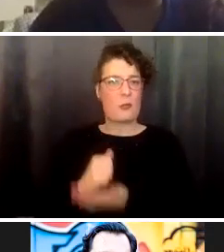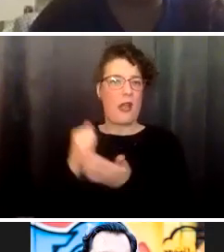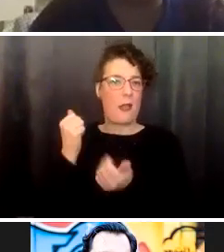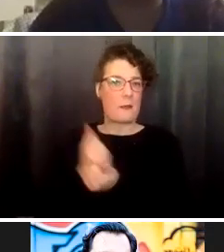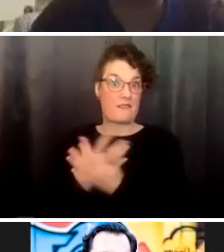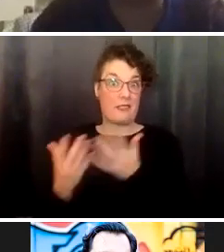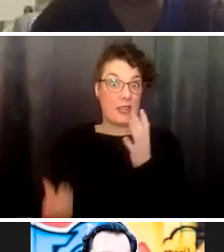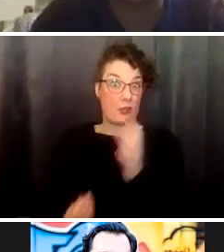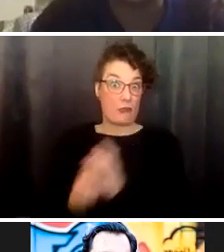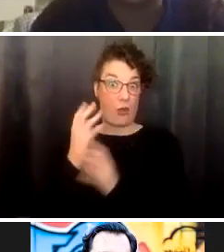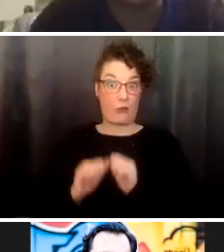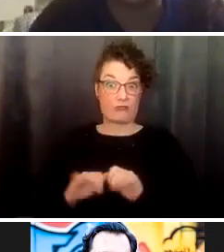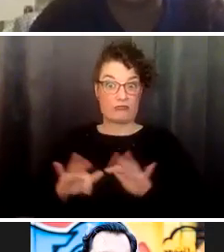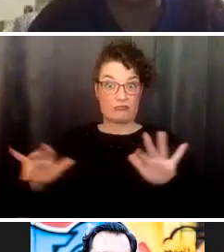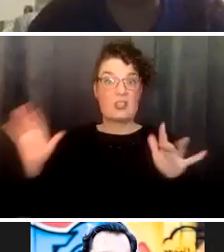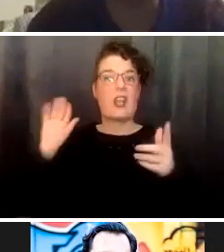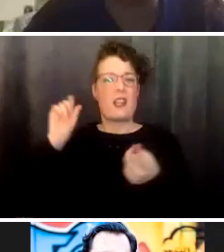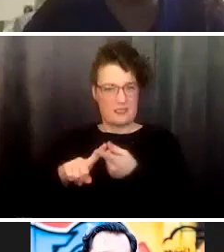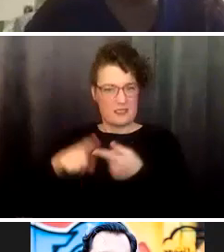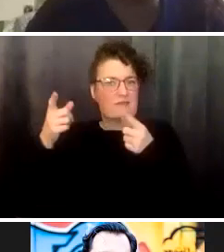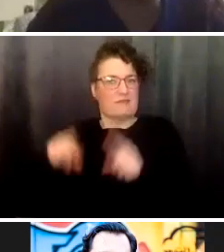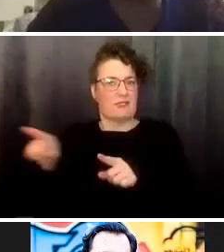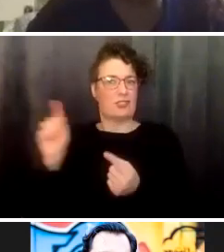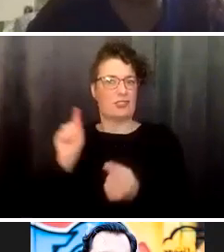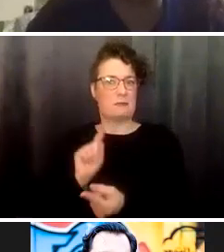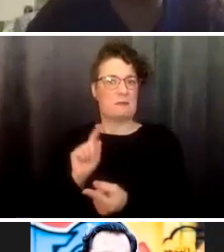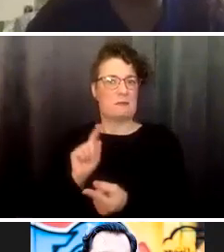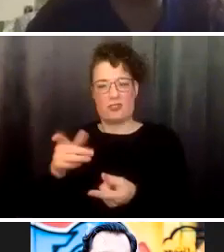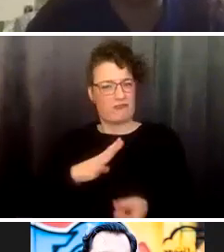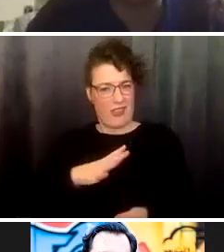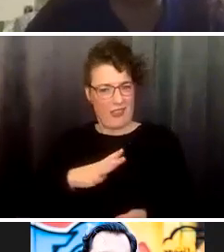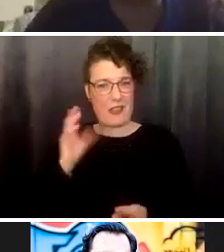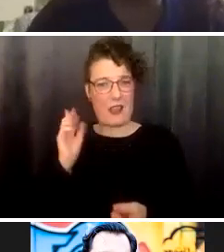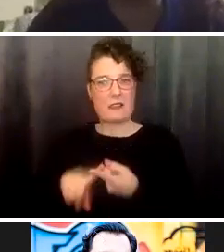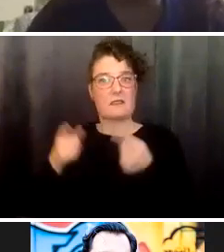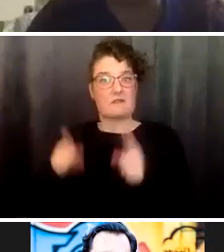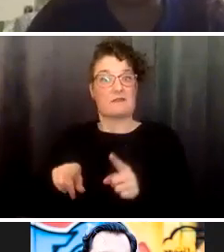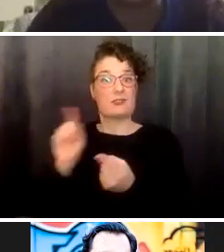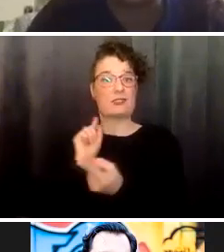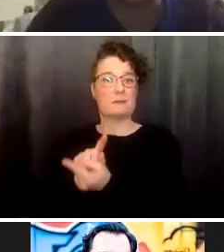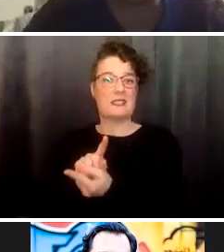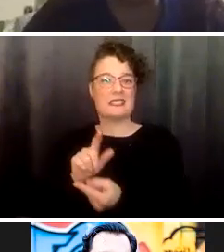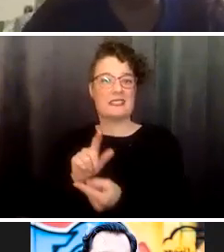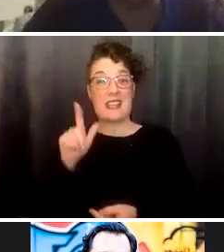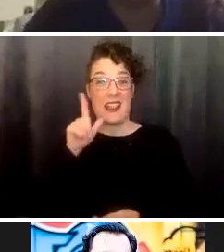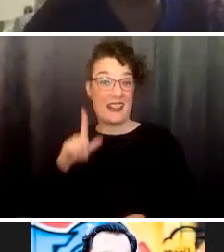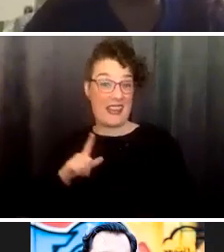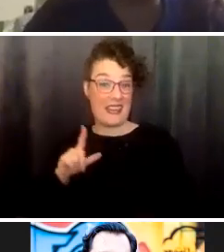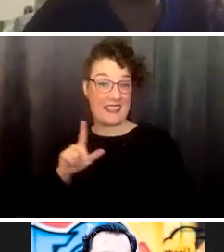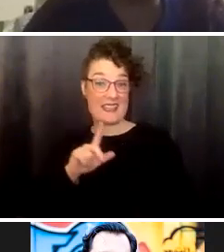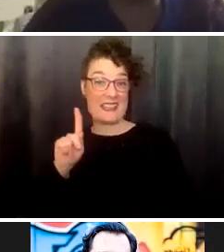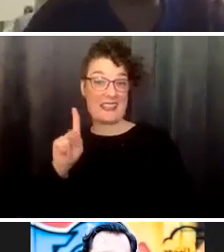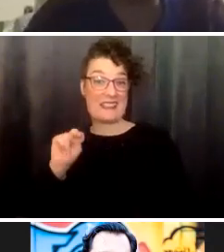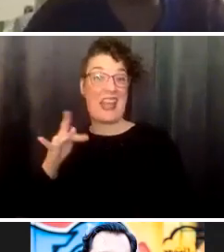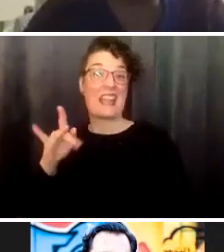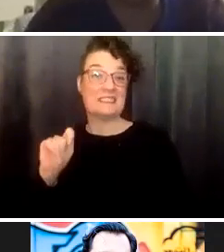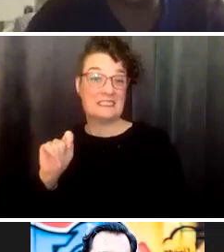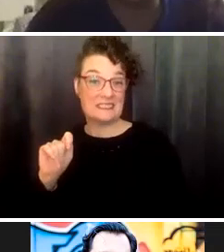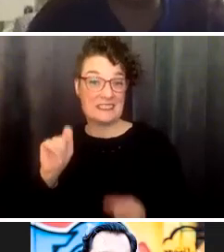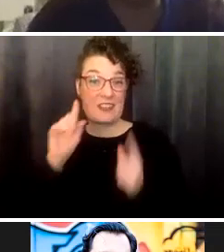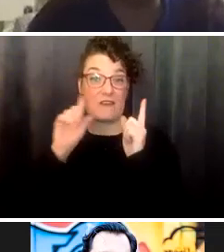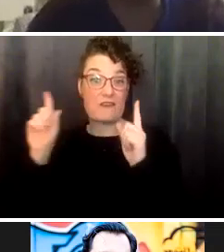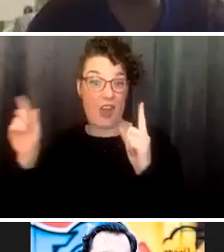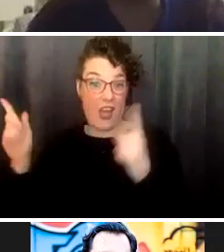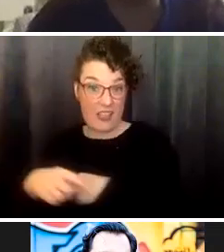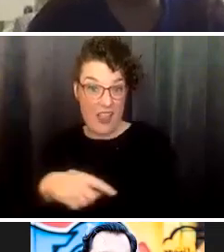until she meets a mysterious lady knight who teaches her how to love and accepts her for who she is. And she falls so deeply in love with the